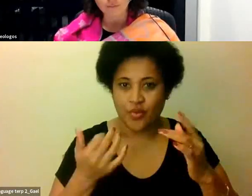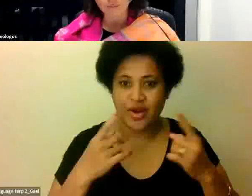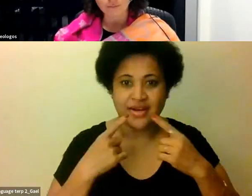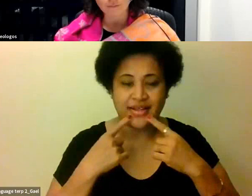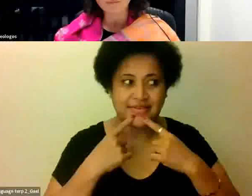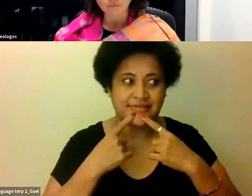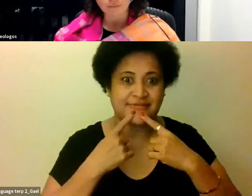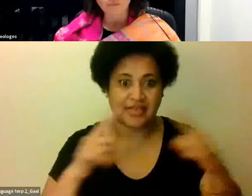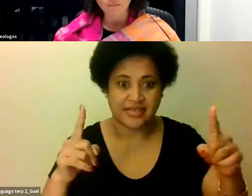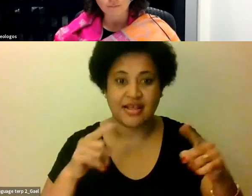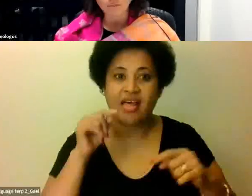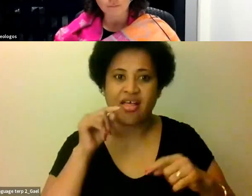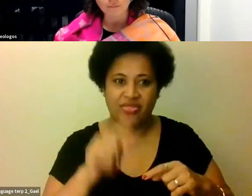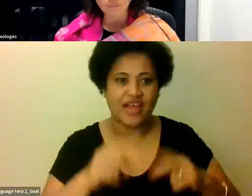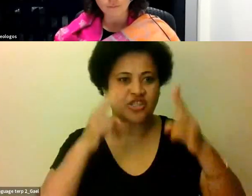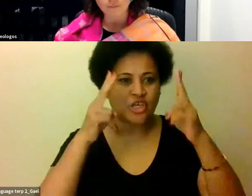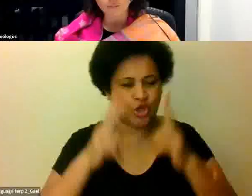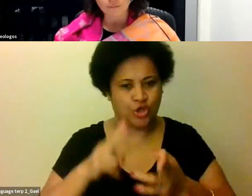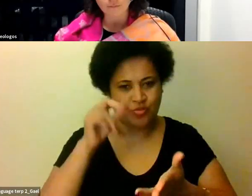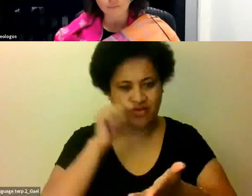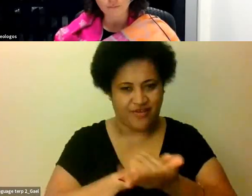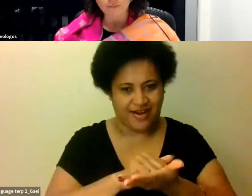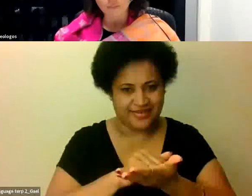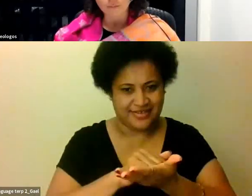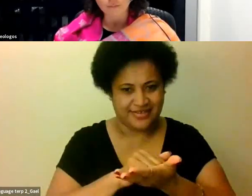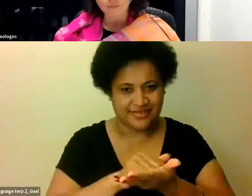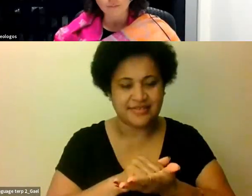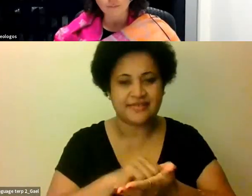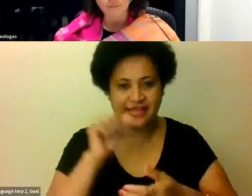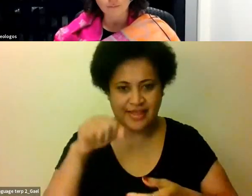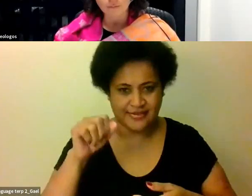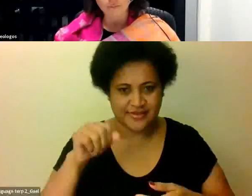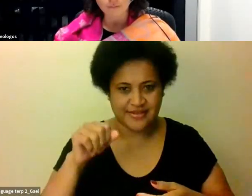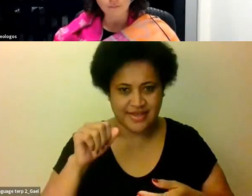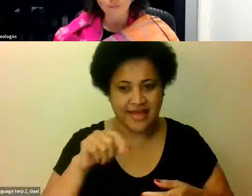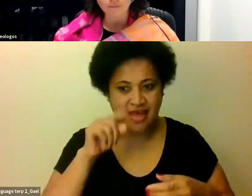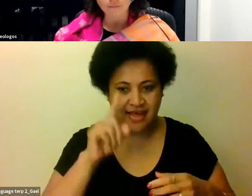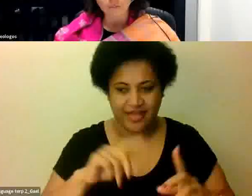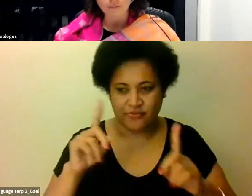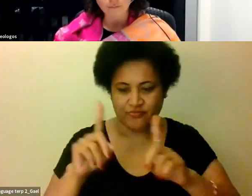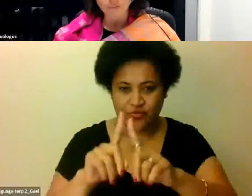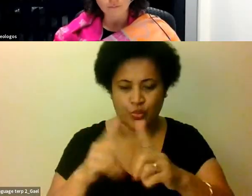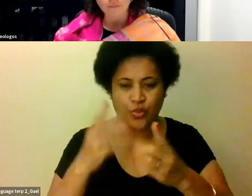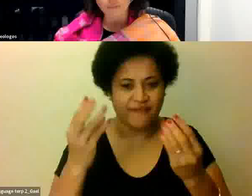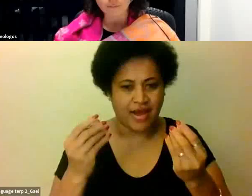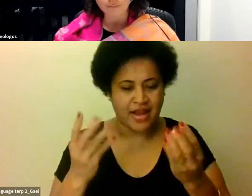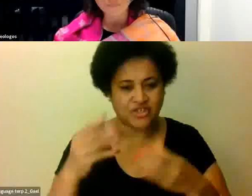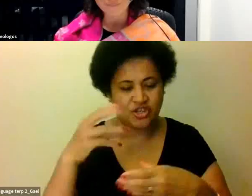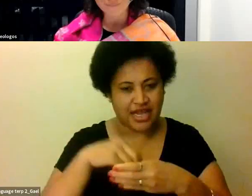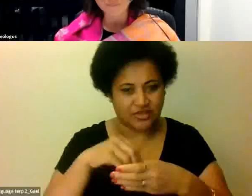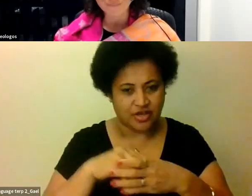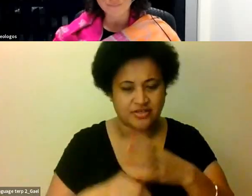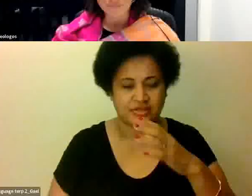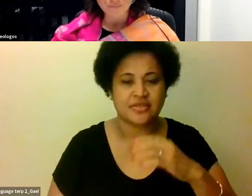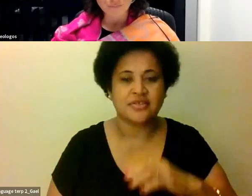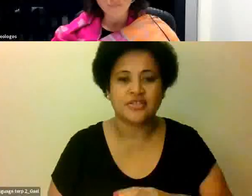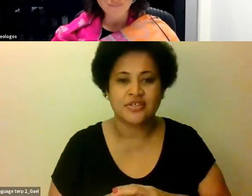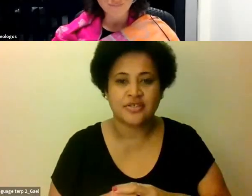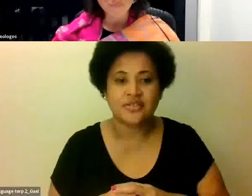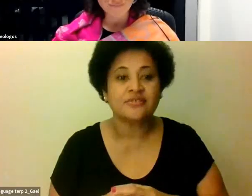declared a human right as well. And it, of course, closely ties in with financial access and inclusion.